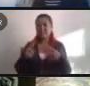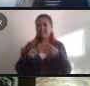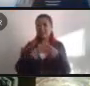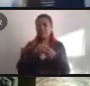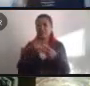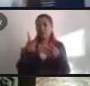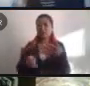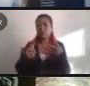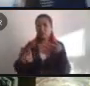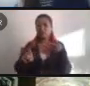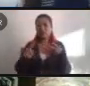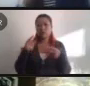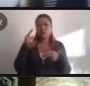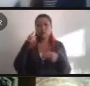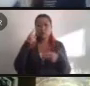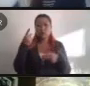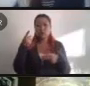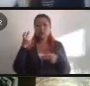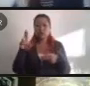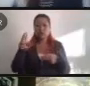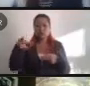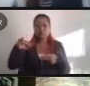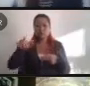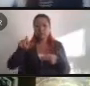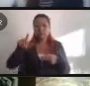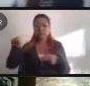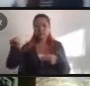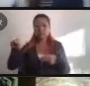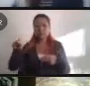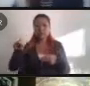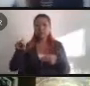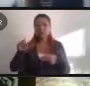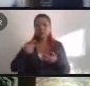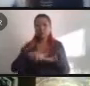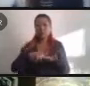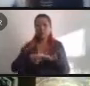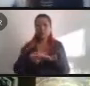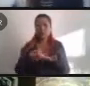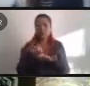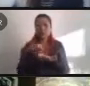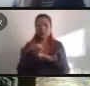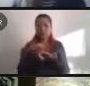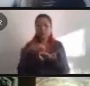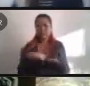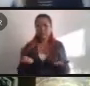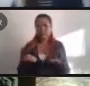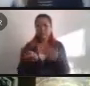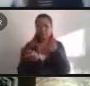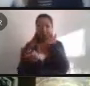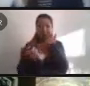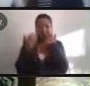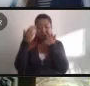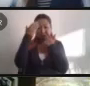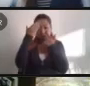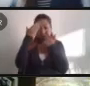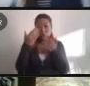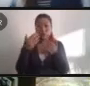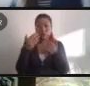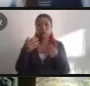Dr. Platts, talking about the evidence, and I know that the Human Research Program